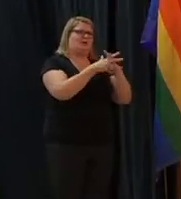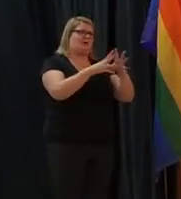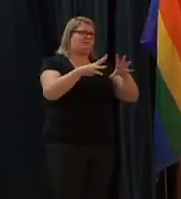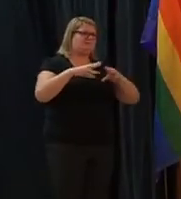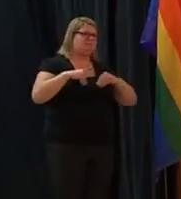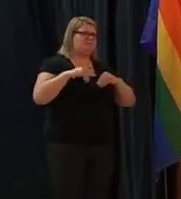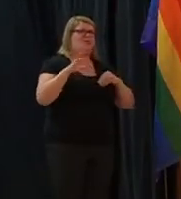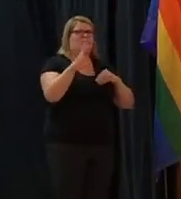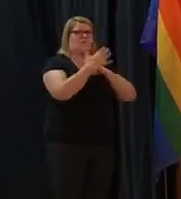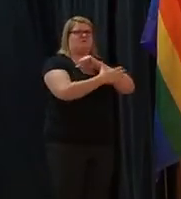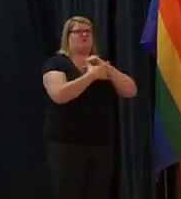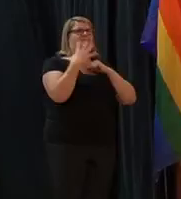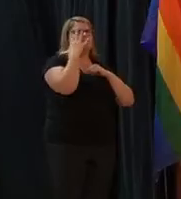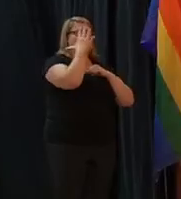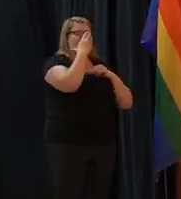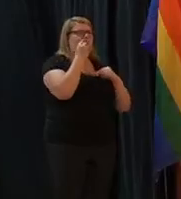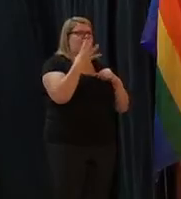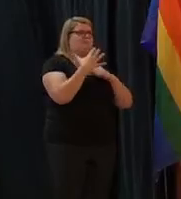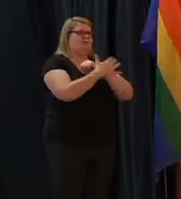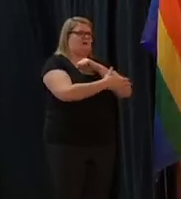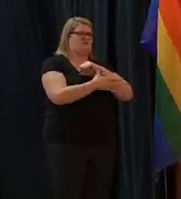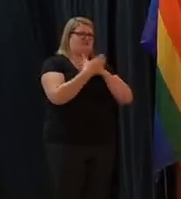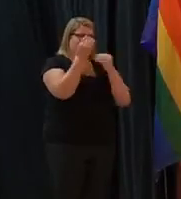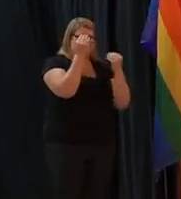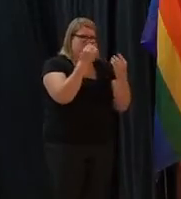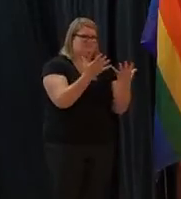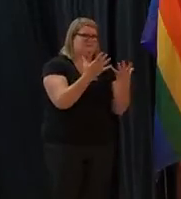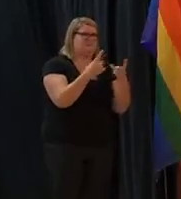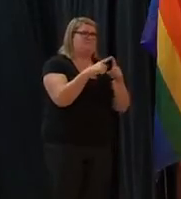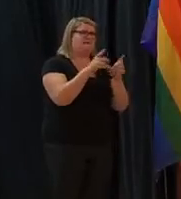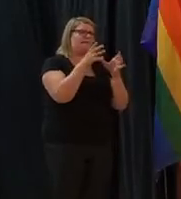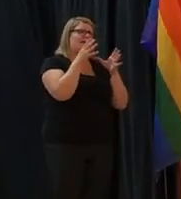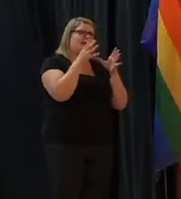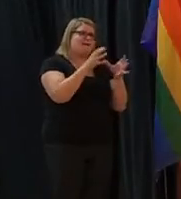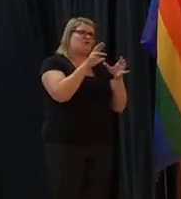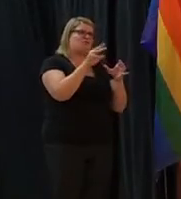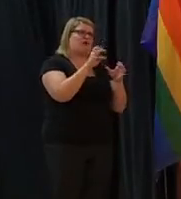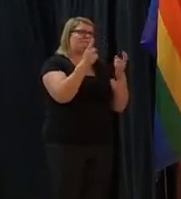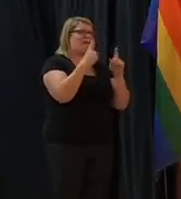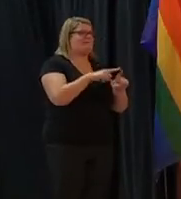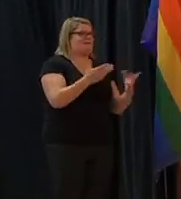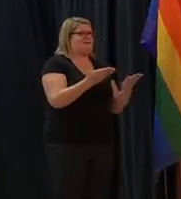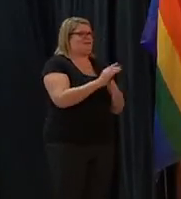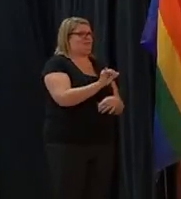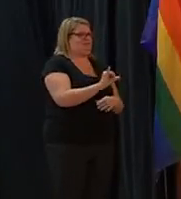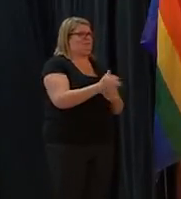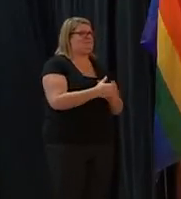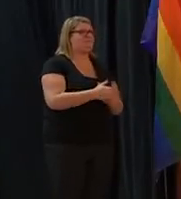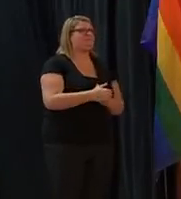is a beautiful country, but hate crime can happen anywhere.